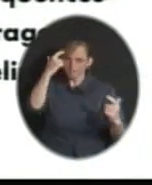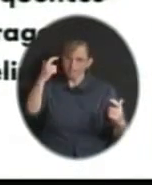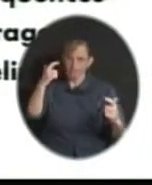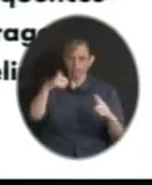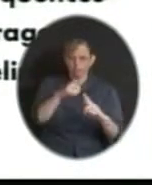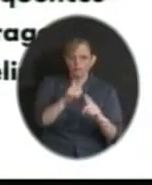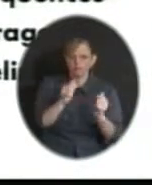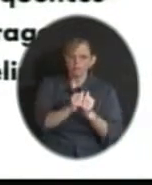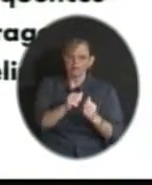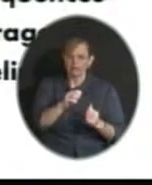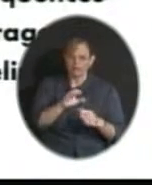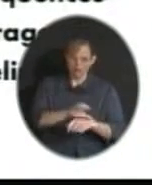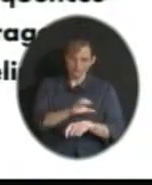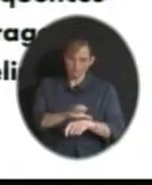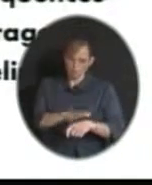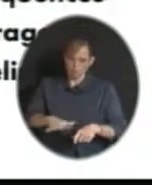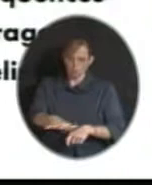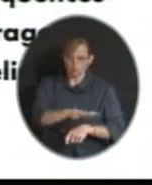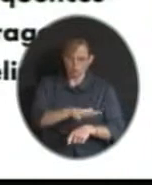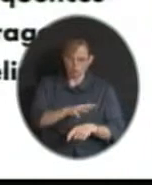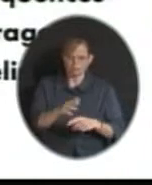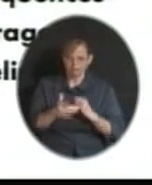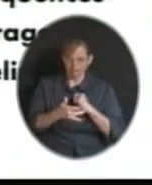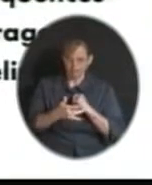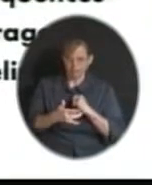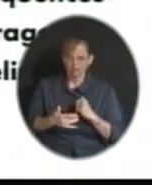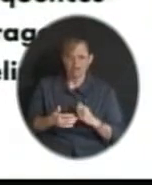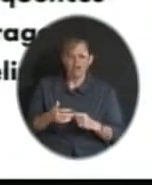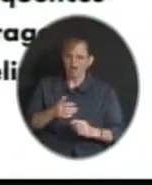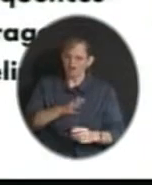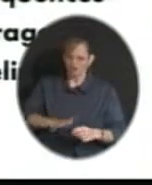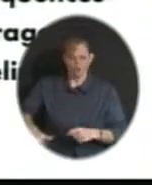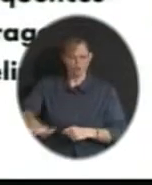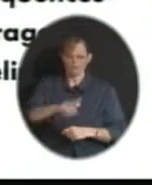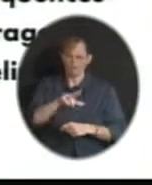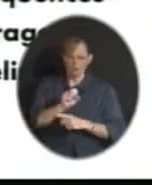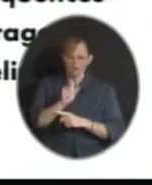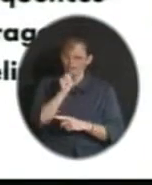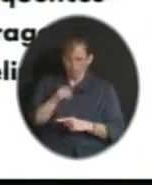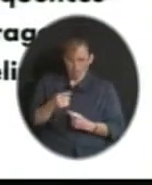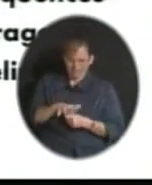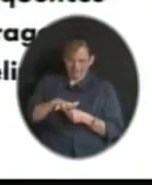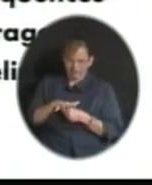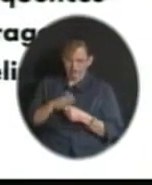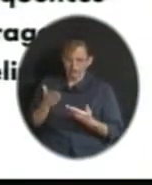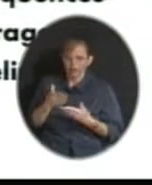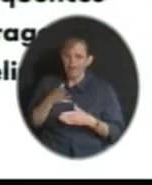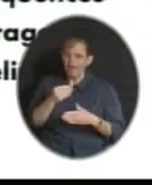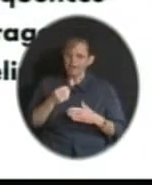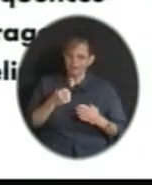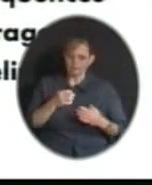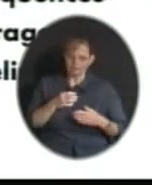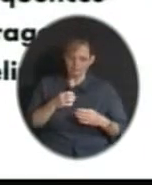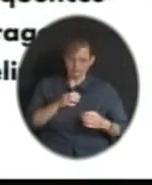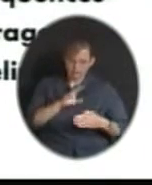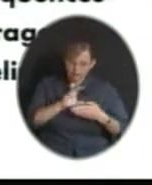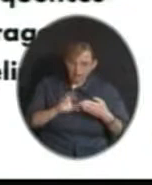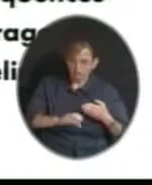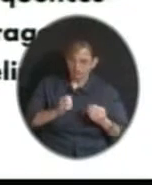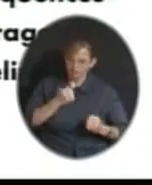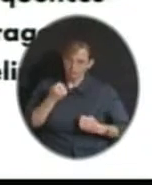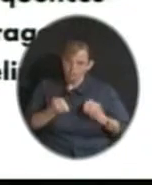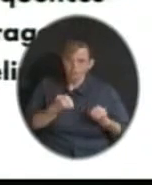world. We're seeing increased incidents, and this is nationwide, and the consequences, just emotional consequences these are having on our